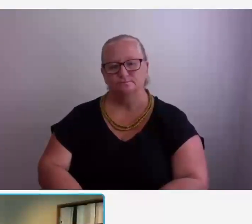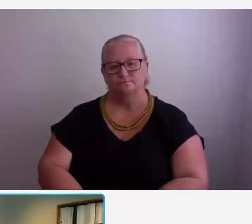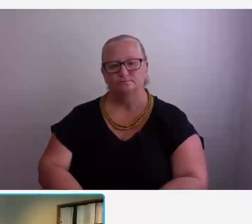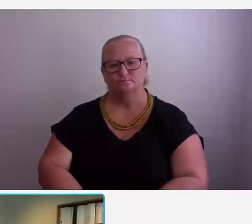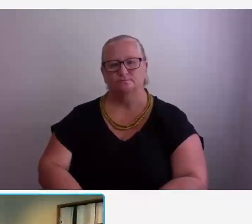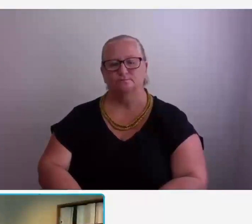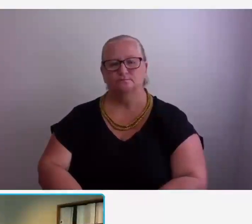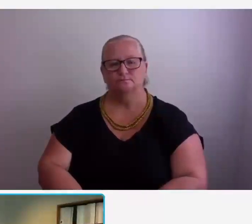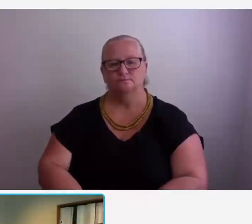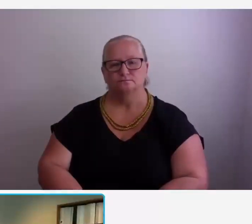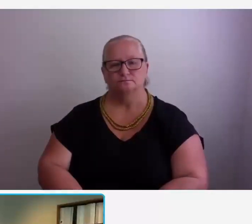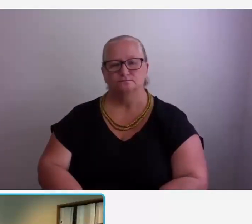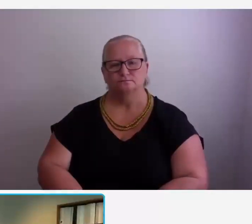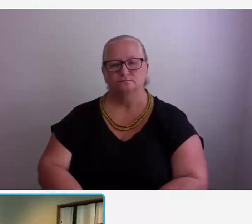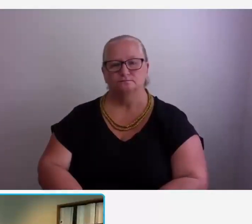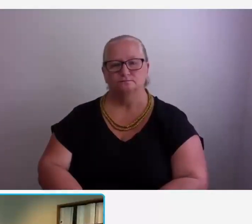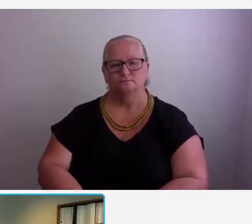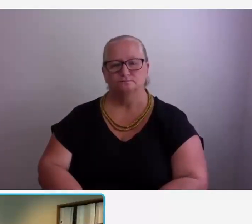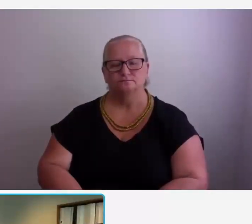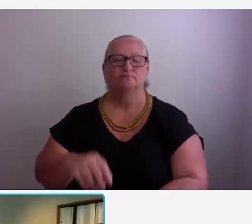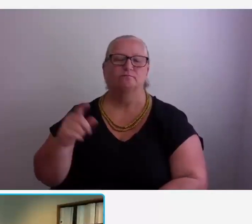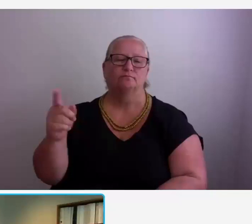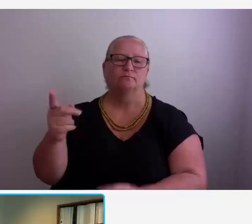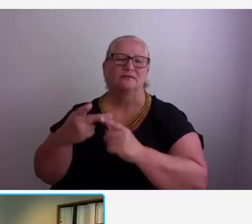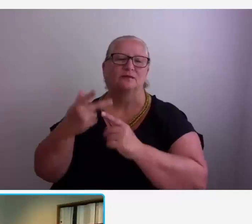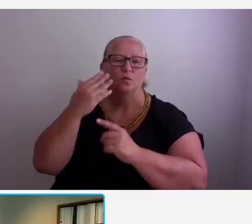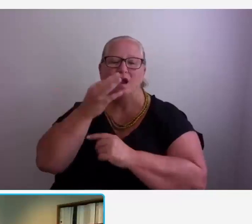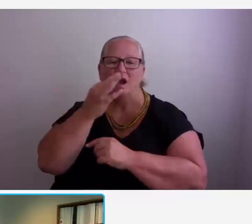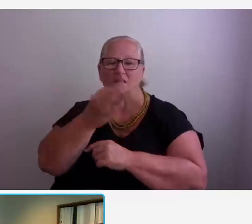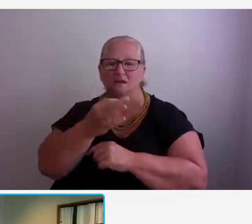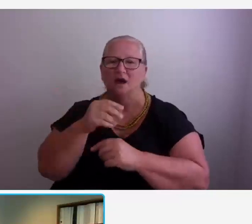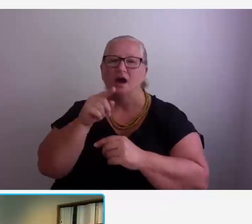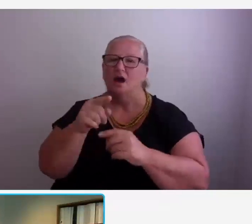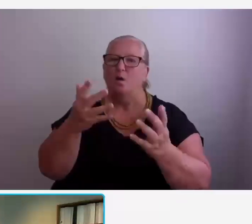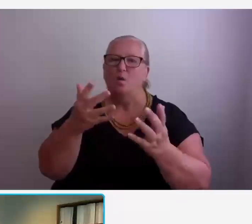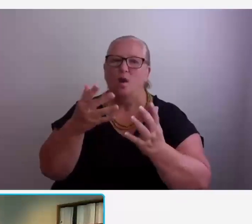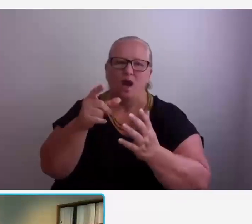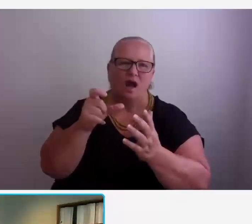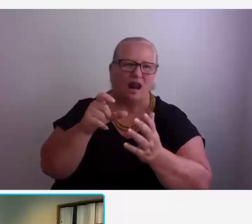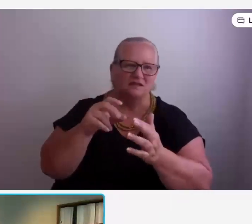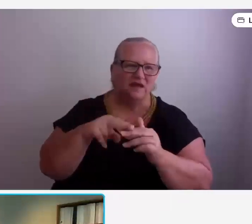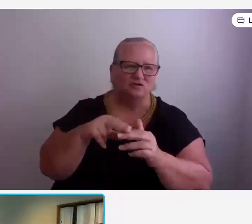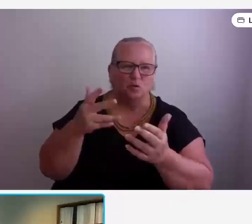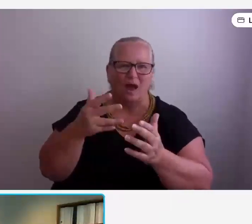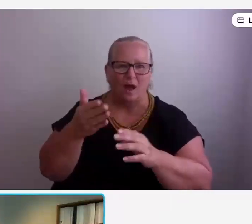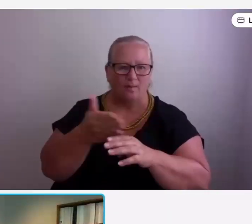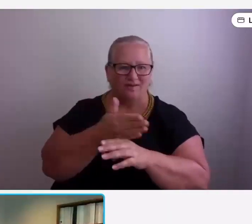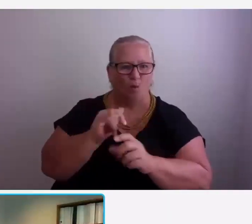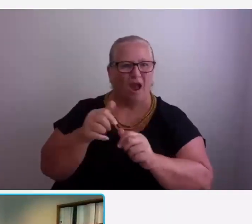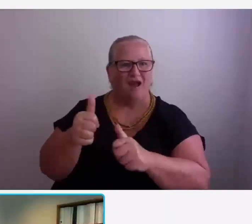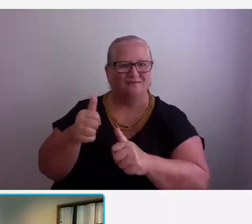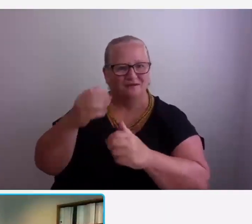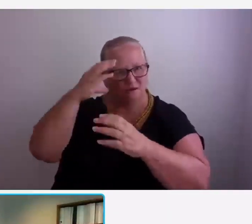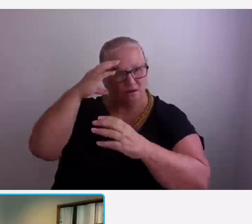Now, where are we? Anna has asked, where is the classification done? Is it before or after a resident is admitted?